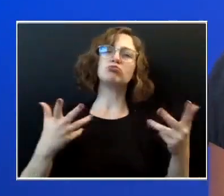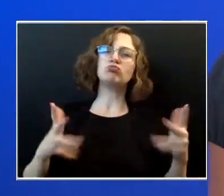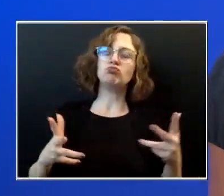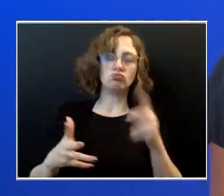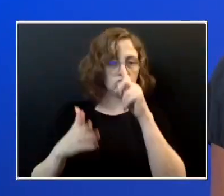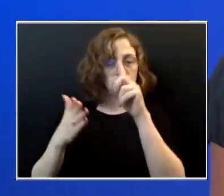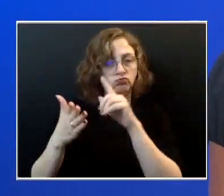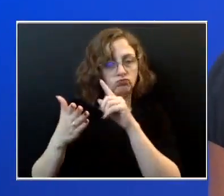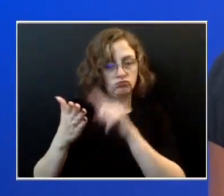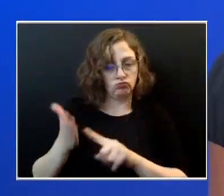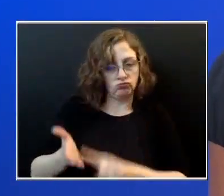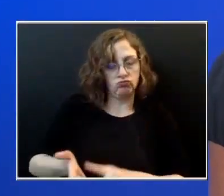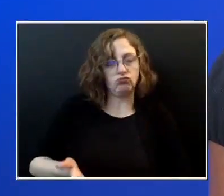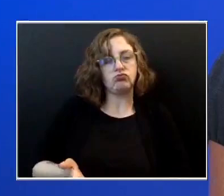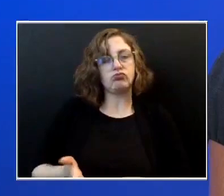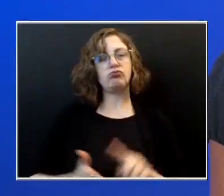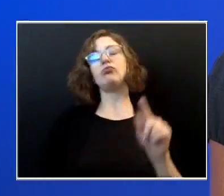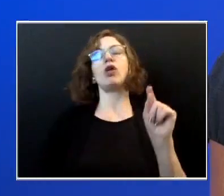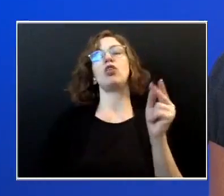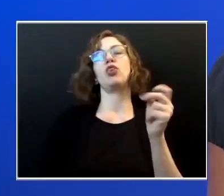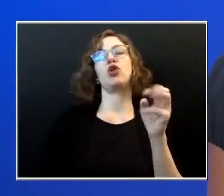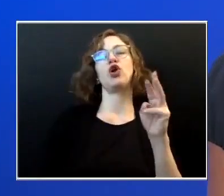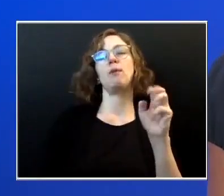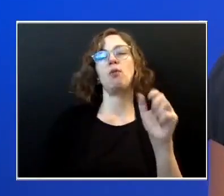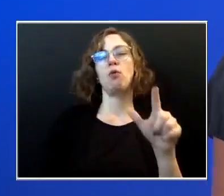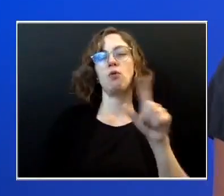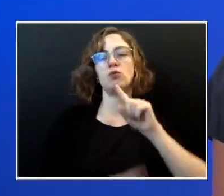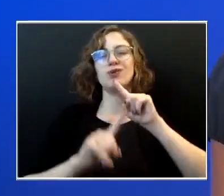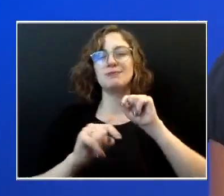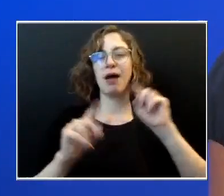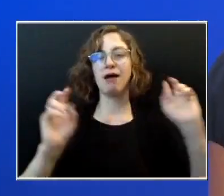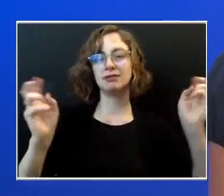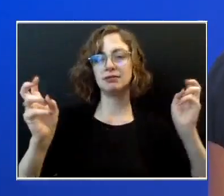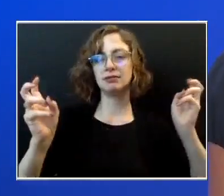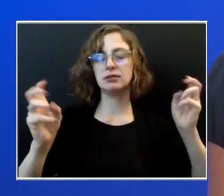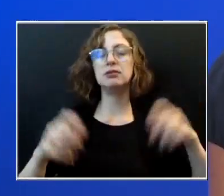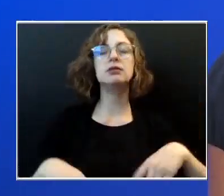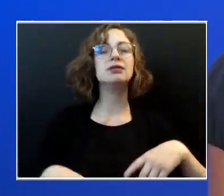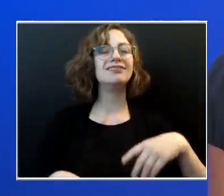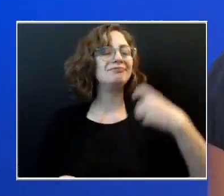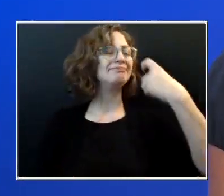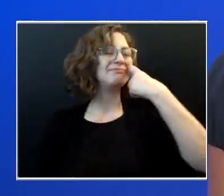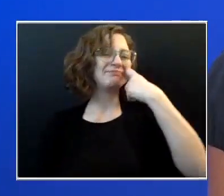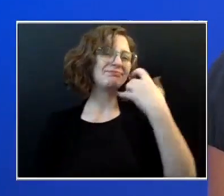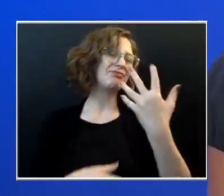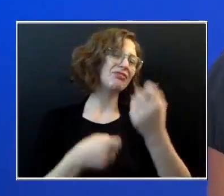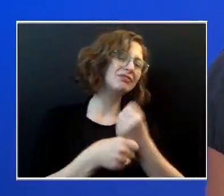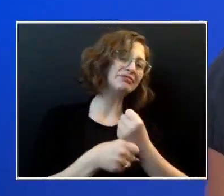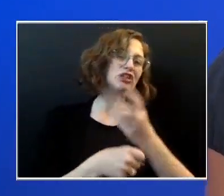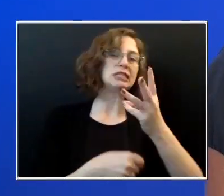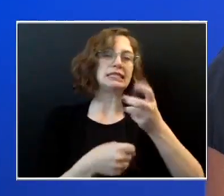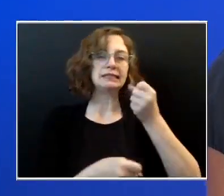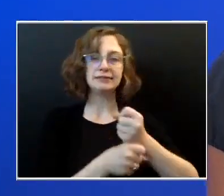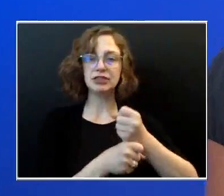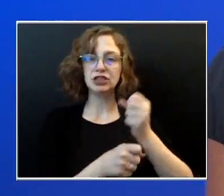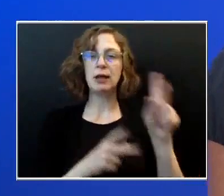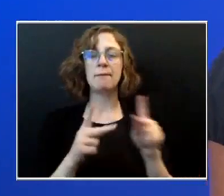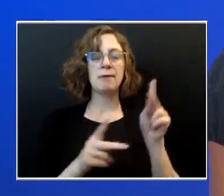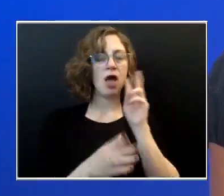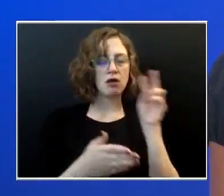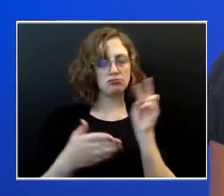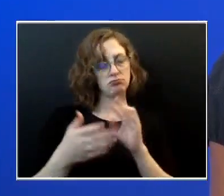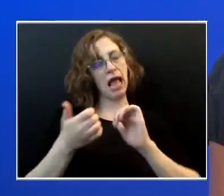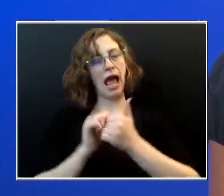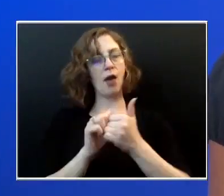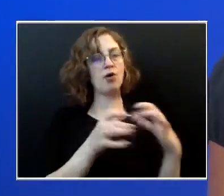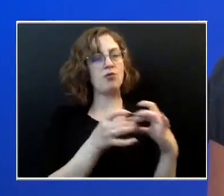that thermal response. And really, it's just been the last 5 or 6 years that people are starting to look at that in response to health and disease. So a